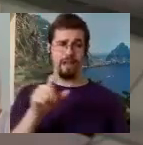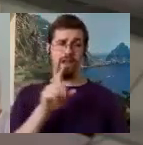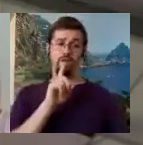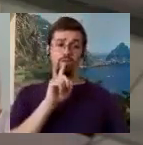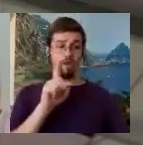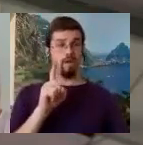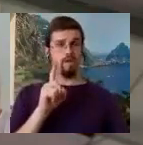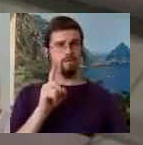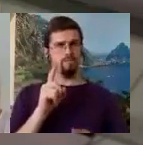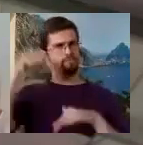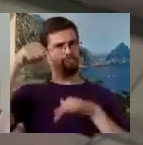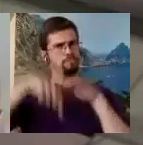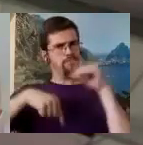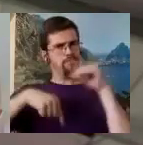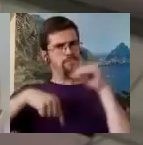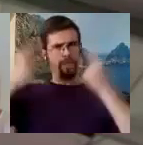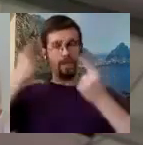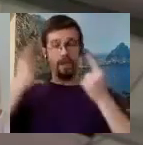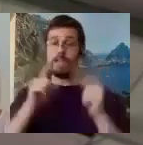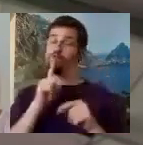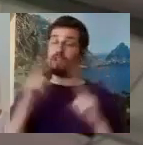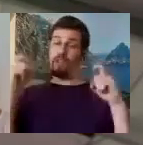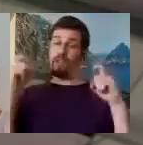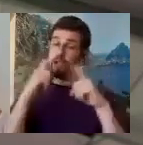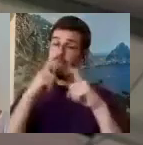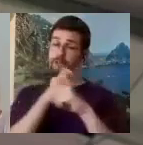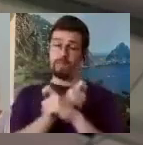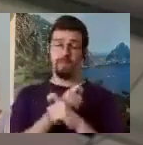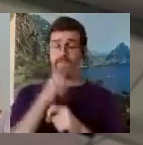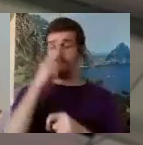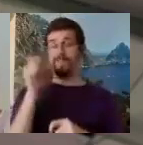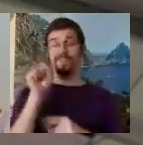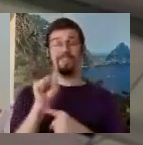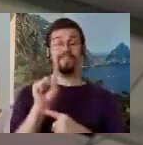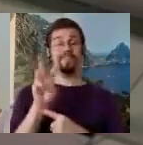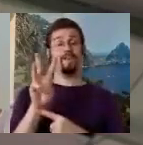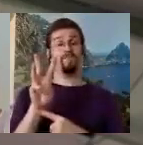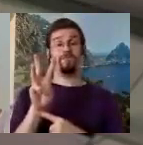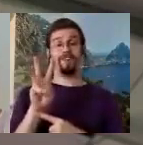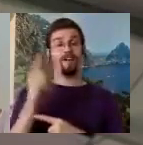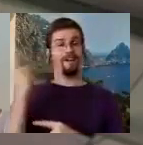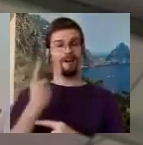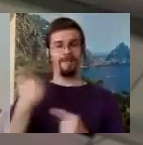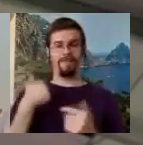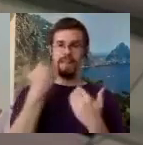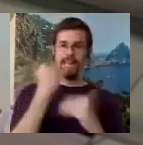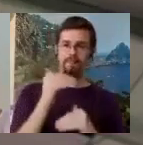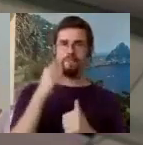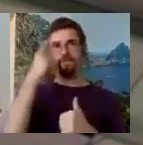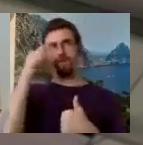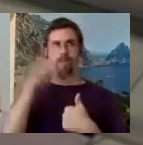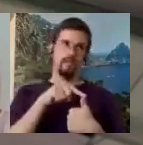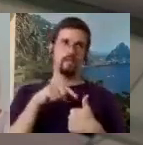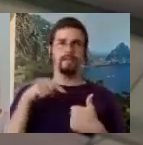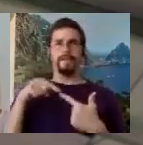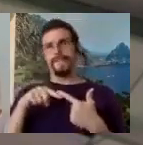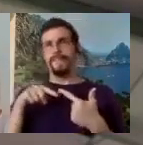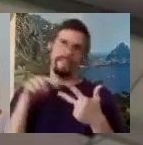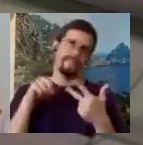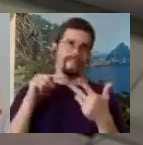question? I'm sorry. I have to unmute myself whenever I'm answering you. Yes, it did. It was a wonderful